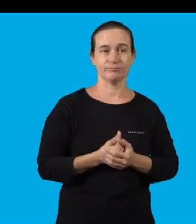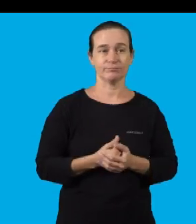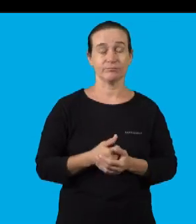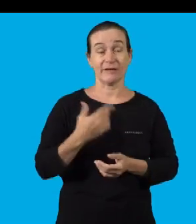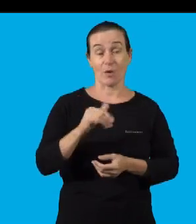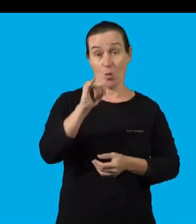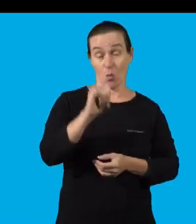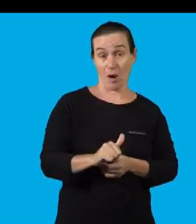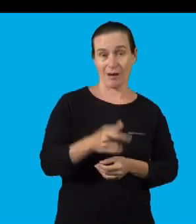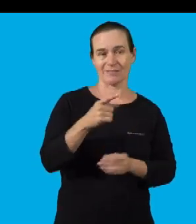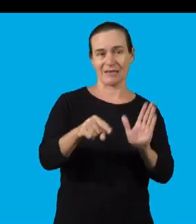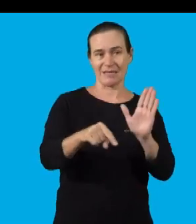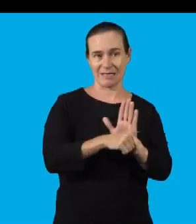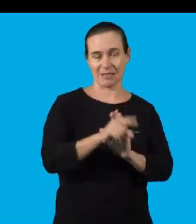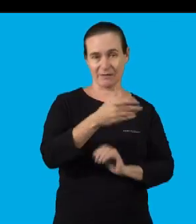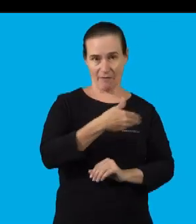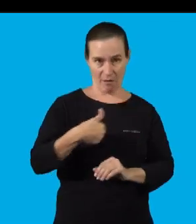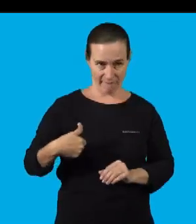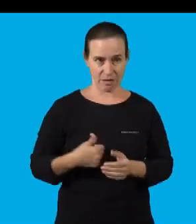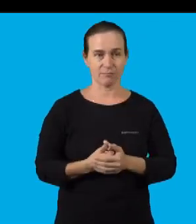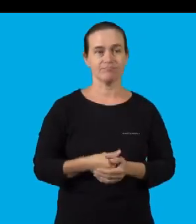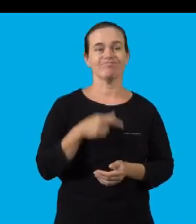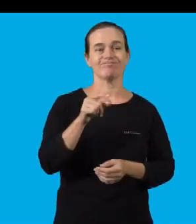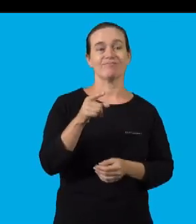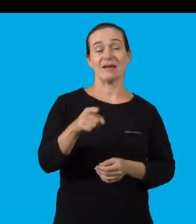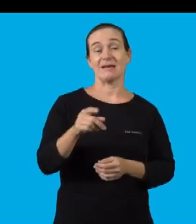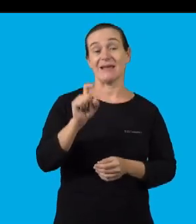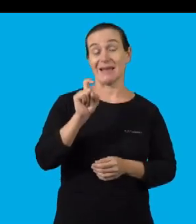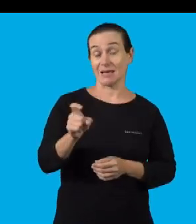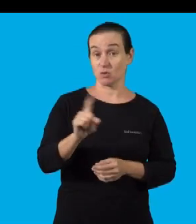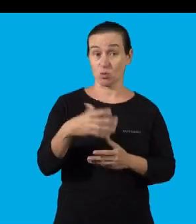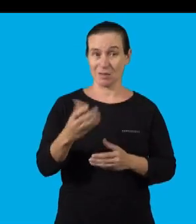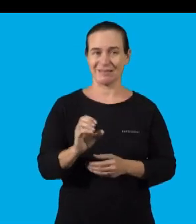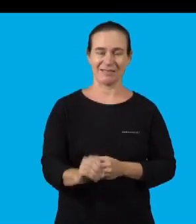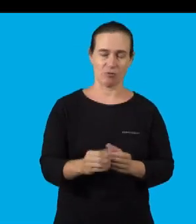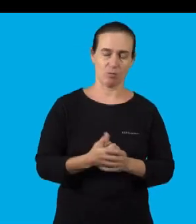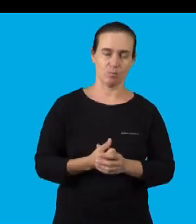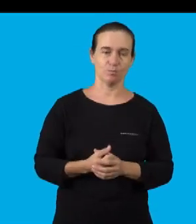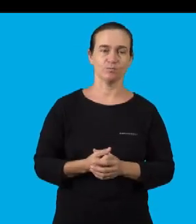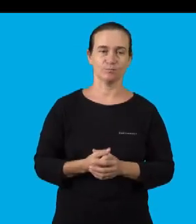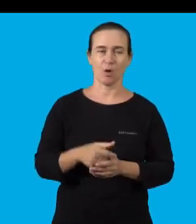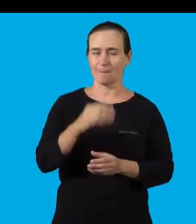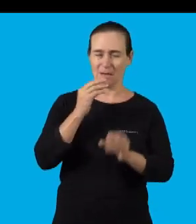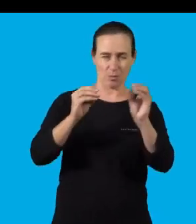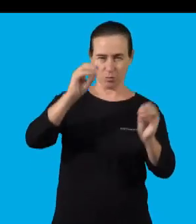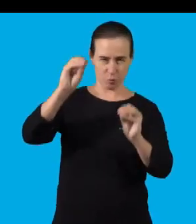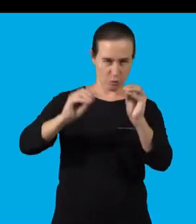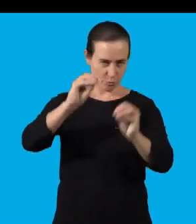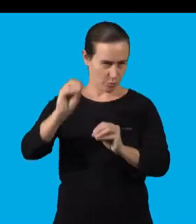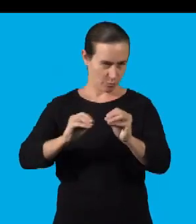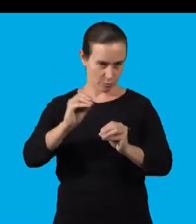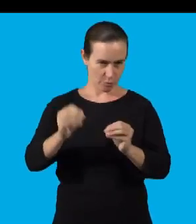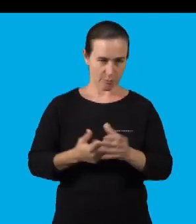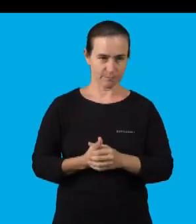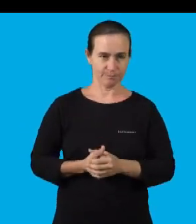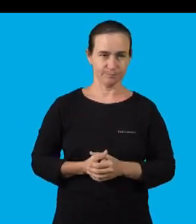where where y is a -1/2 and our x is a 0. So now